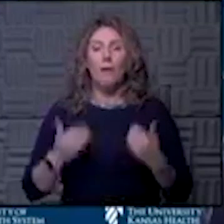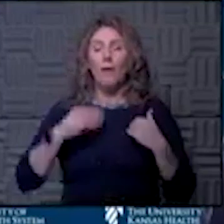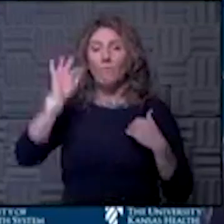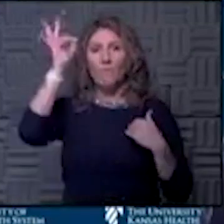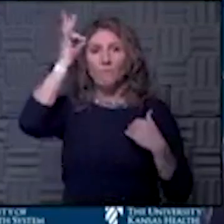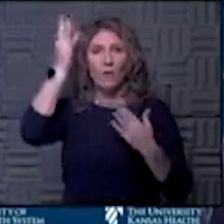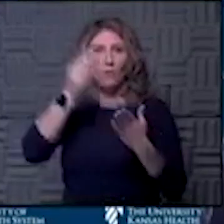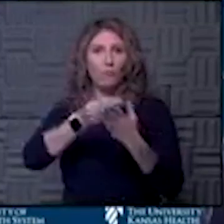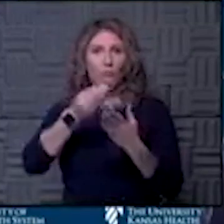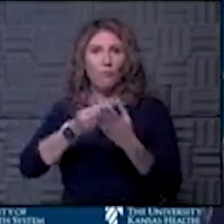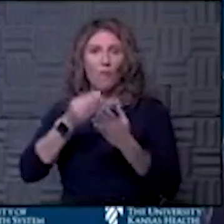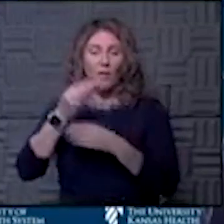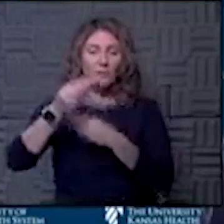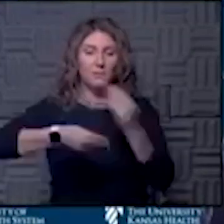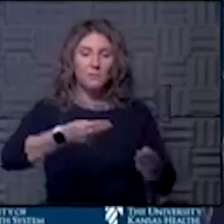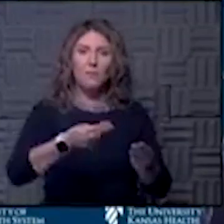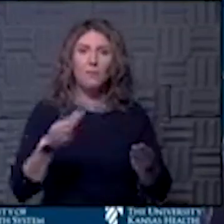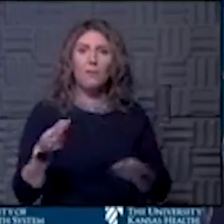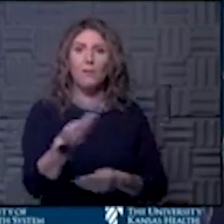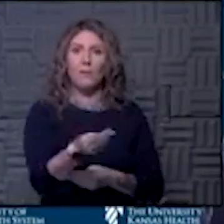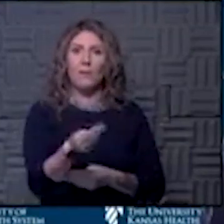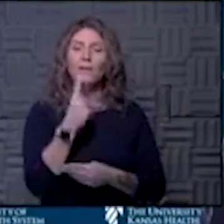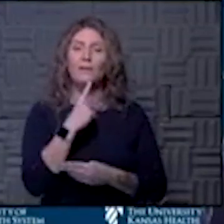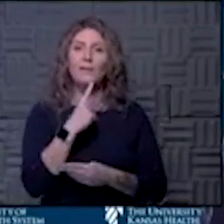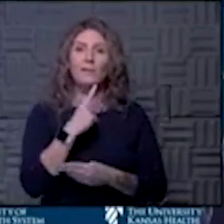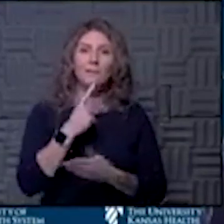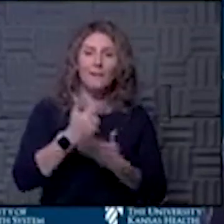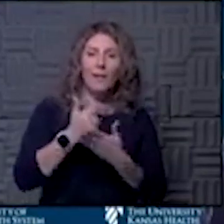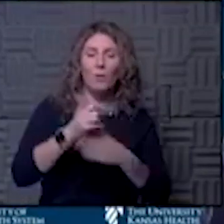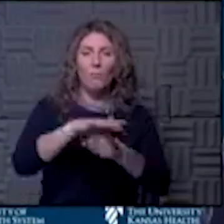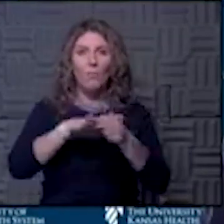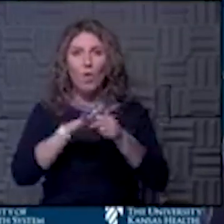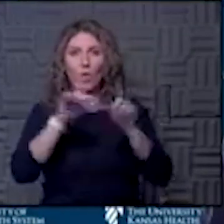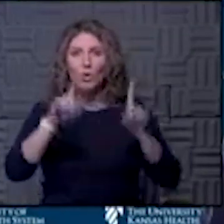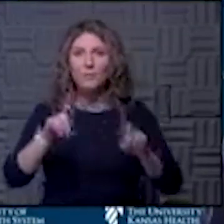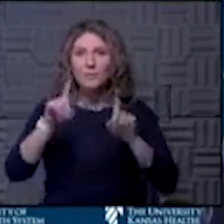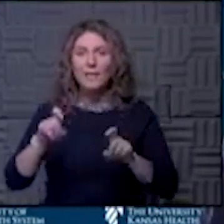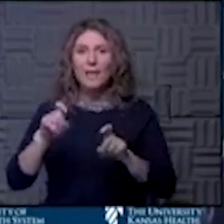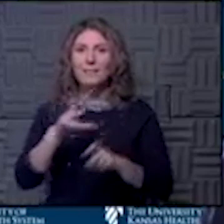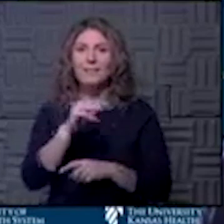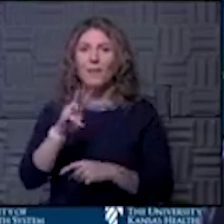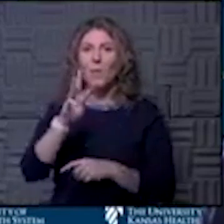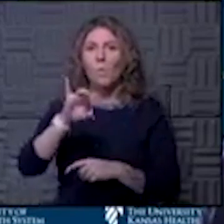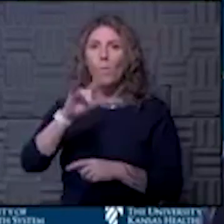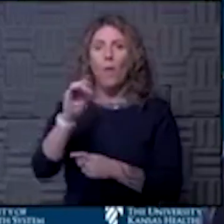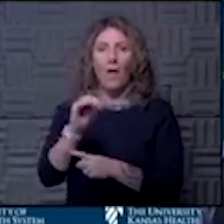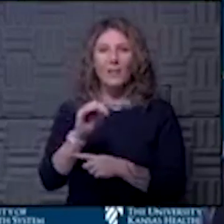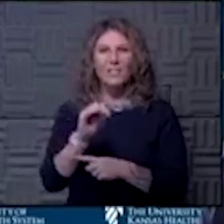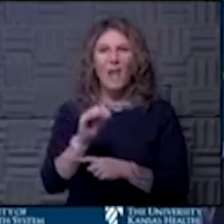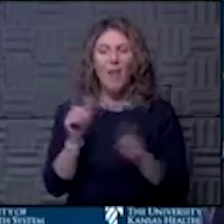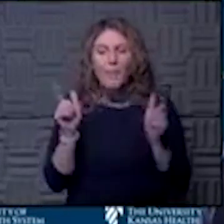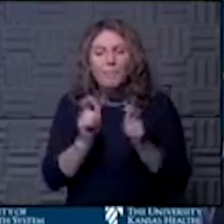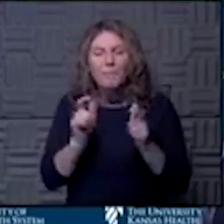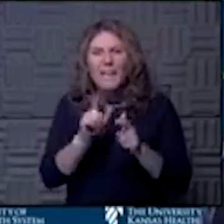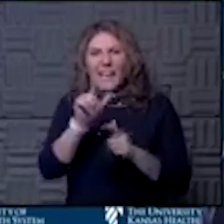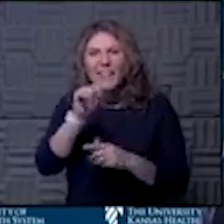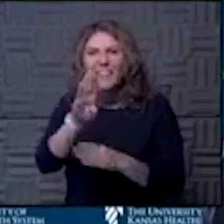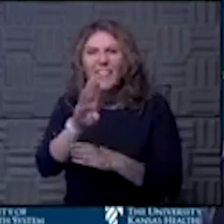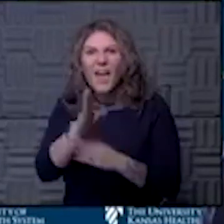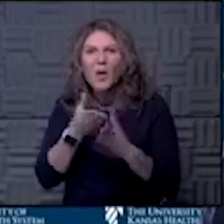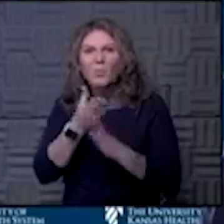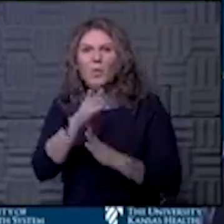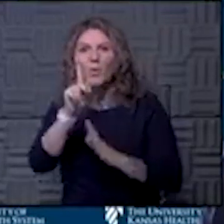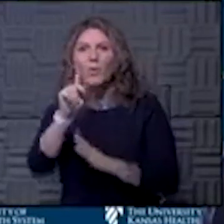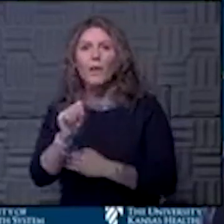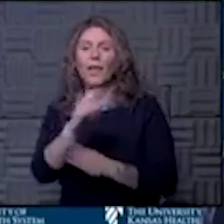to help support testing, and they have lined up many labs across the state of Kansas and set contracts with